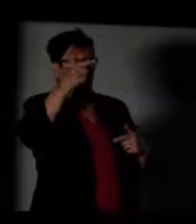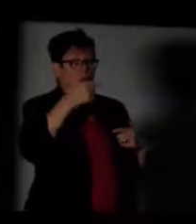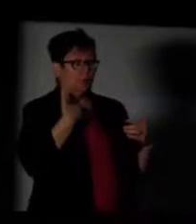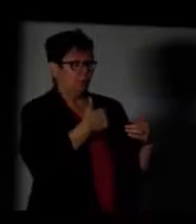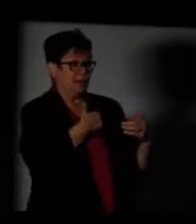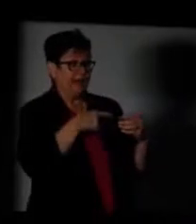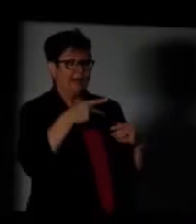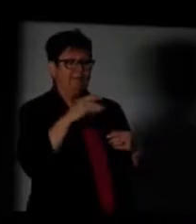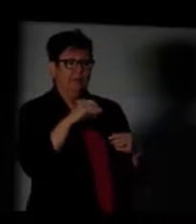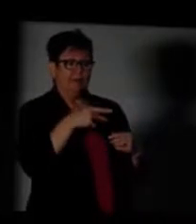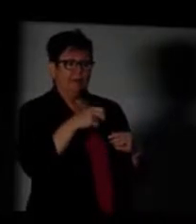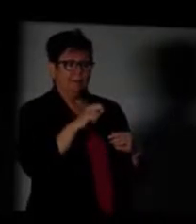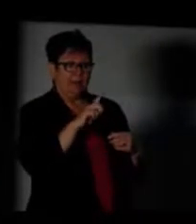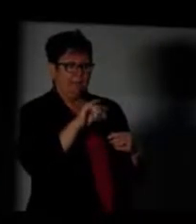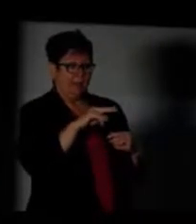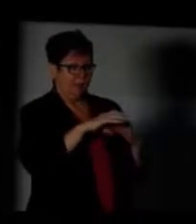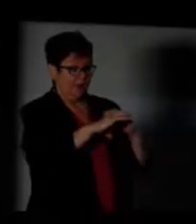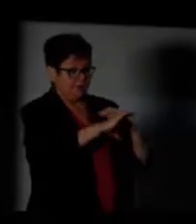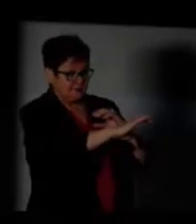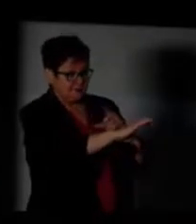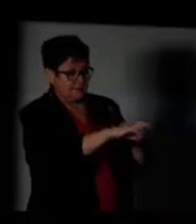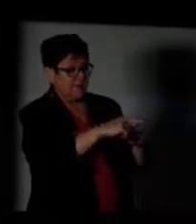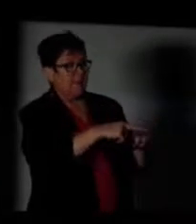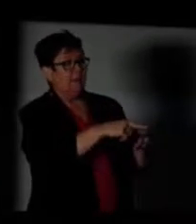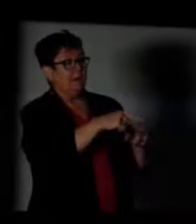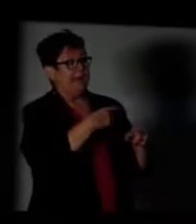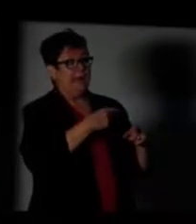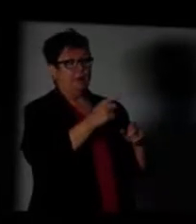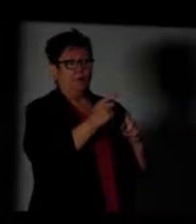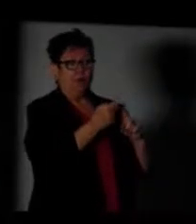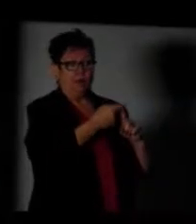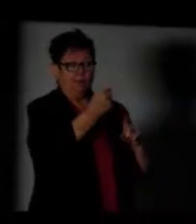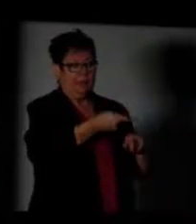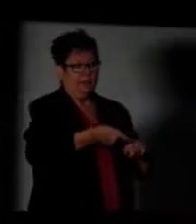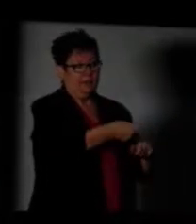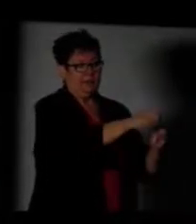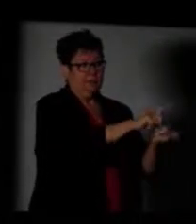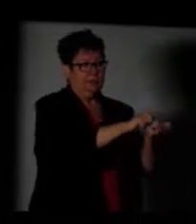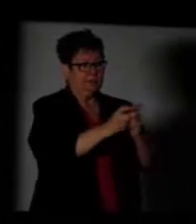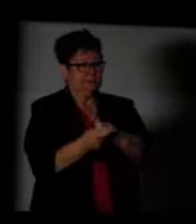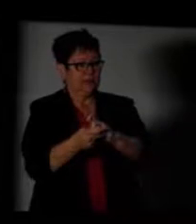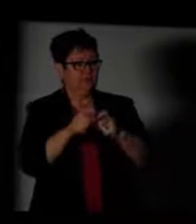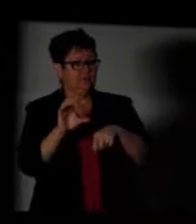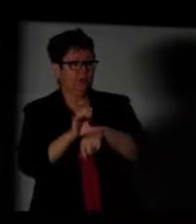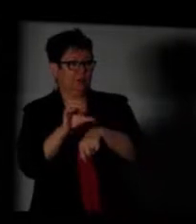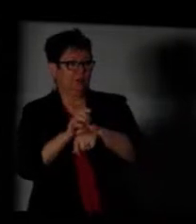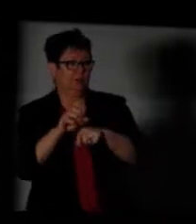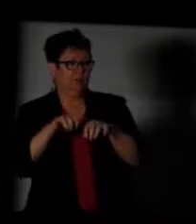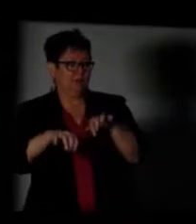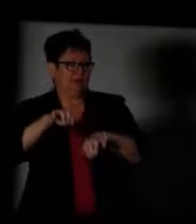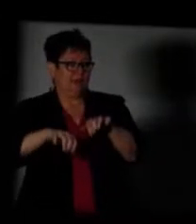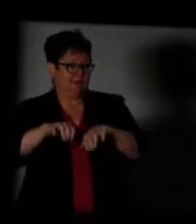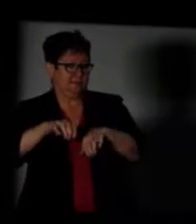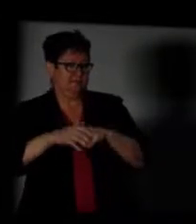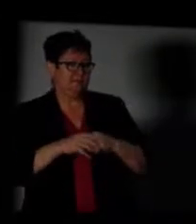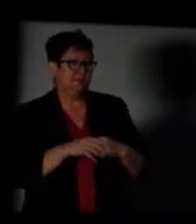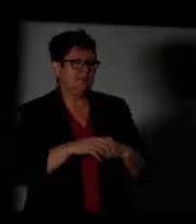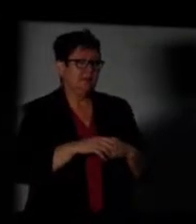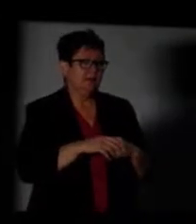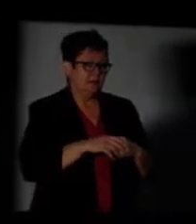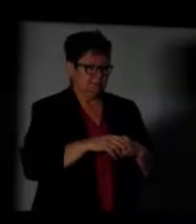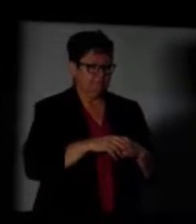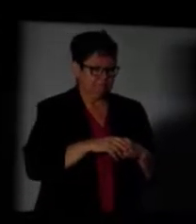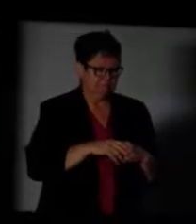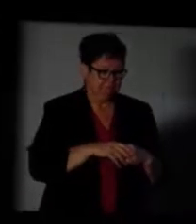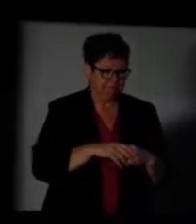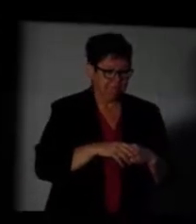most sorts of images like that into text writing, computable text writing pretty quickly. Of course, the other problem that you're